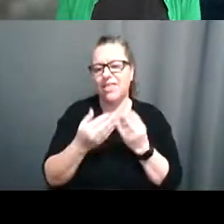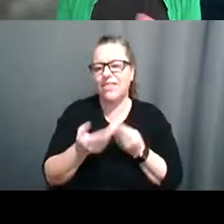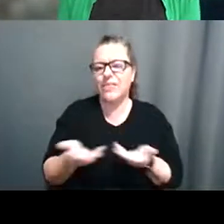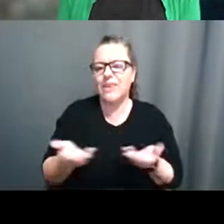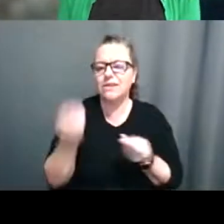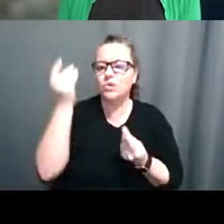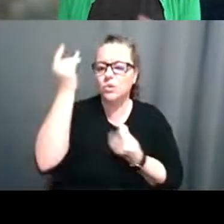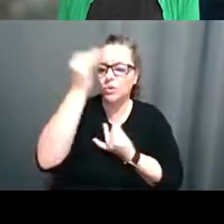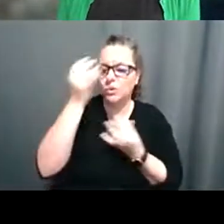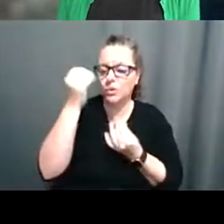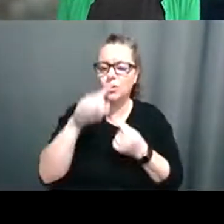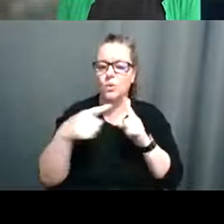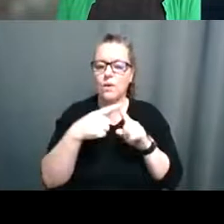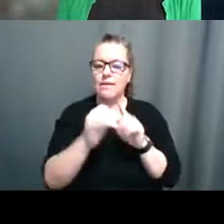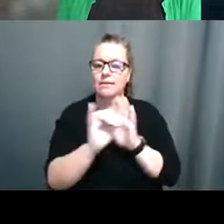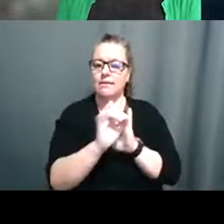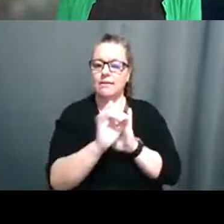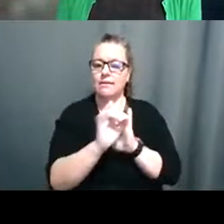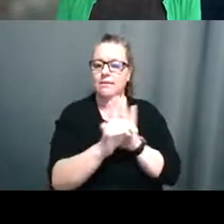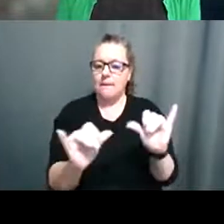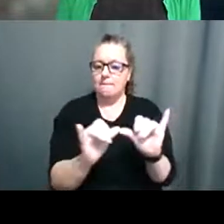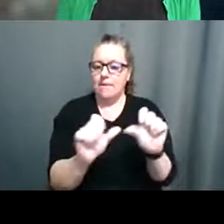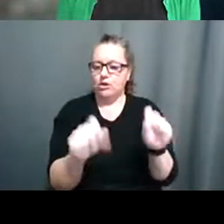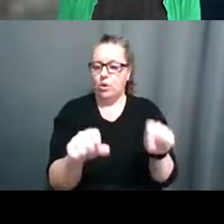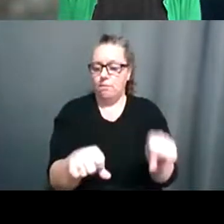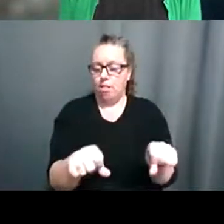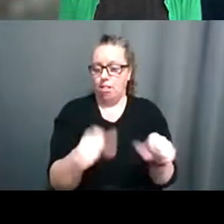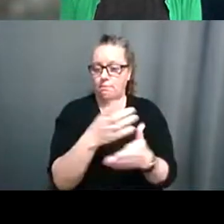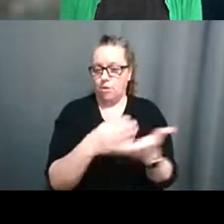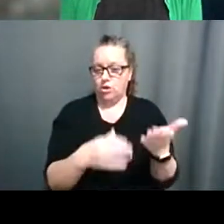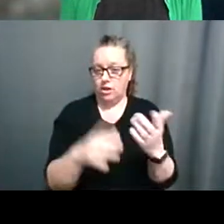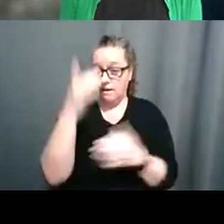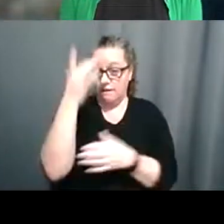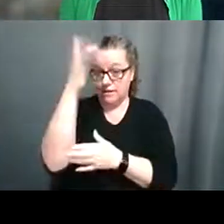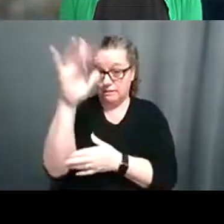and completing the measurable portion of a SMART goal.